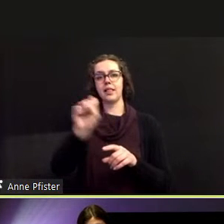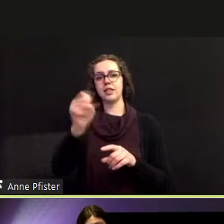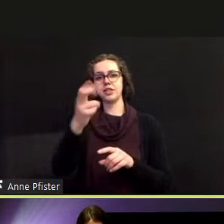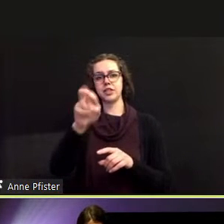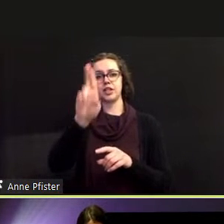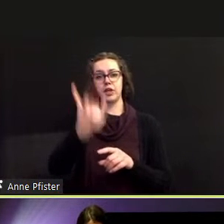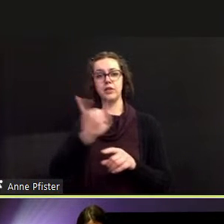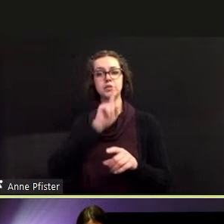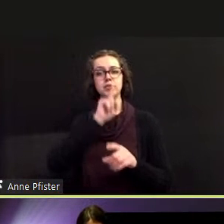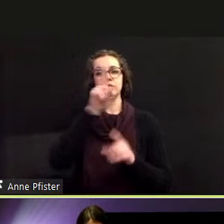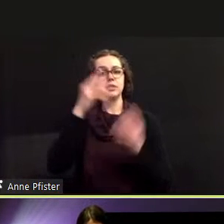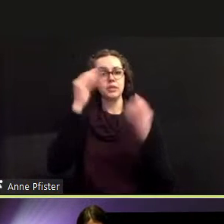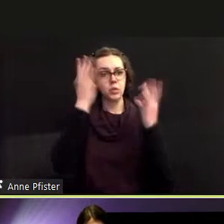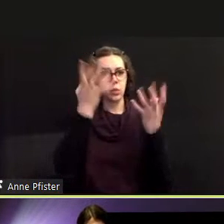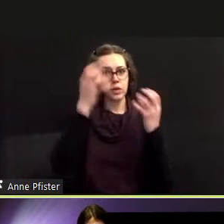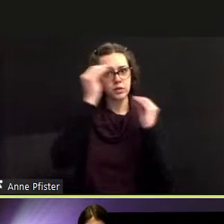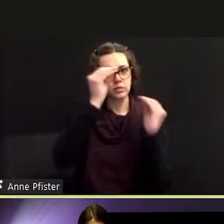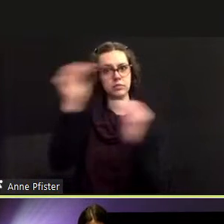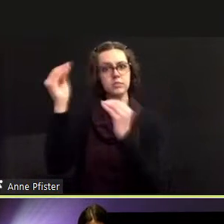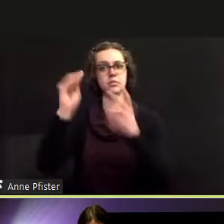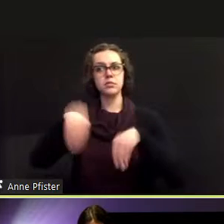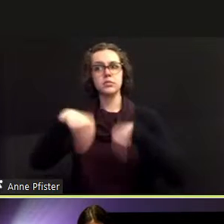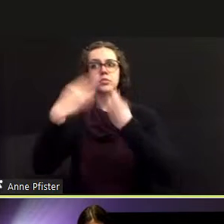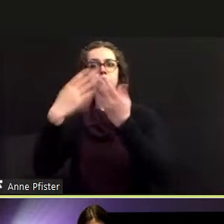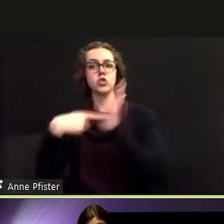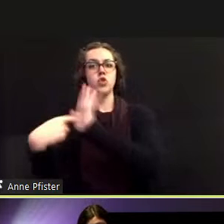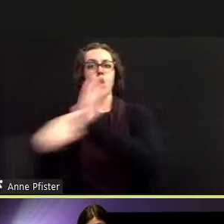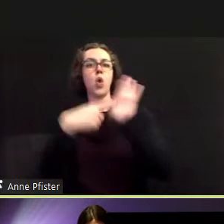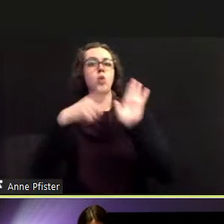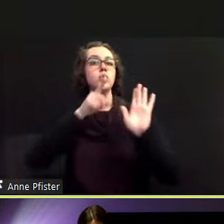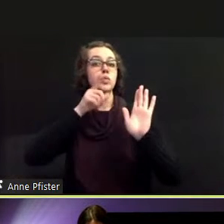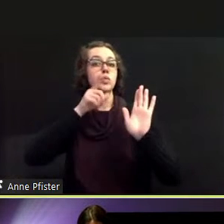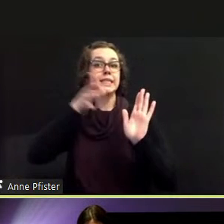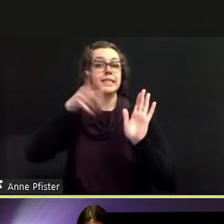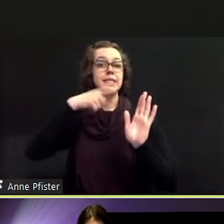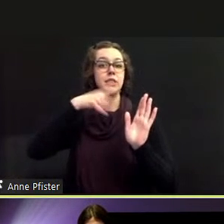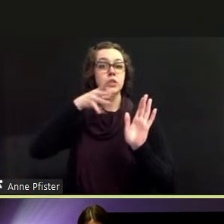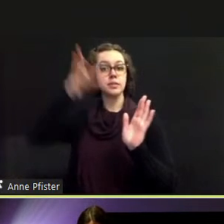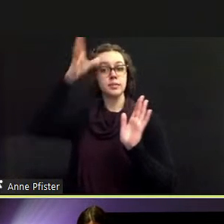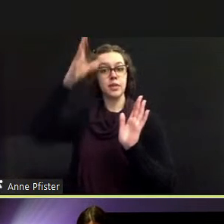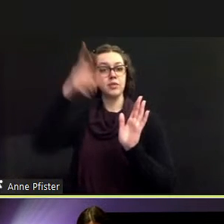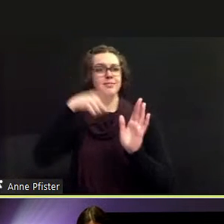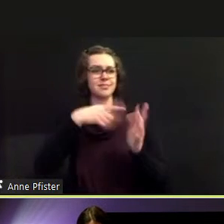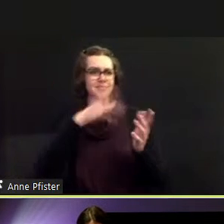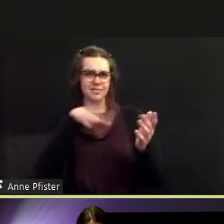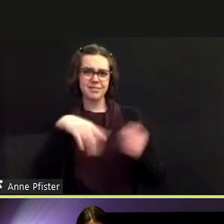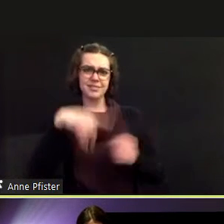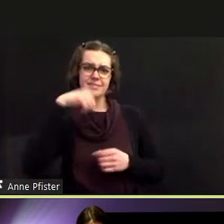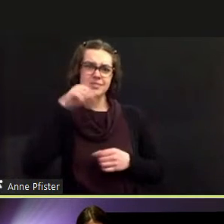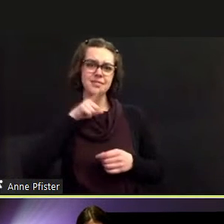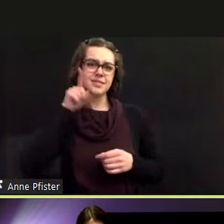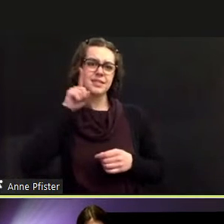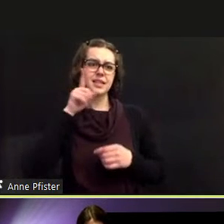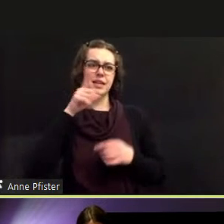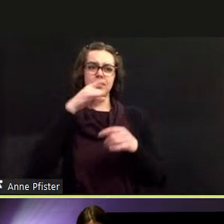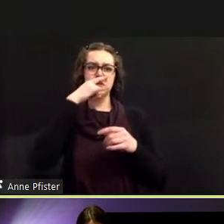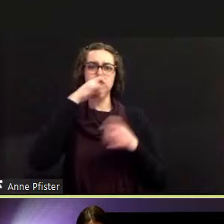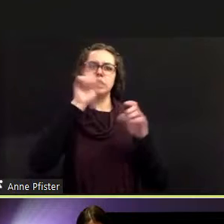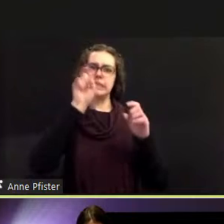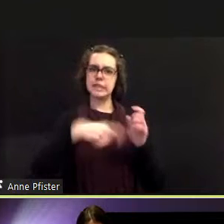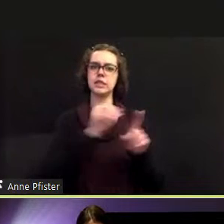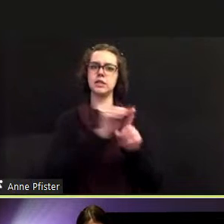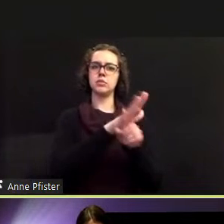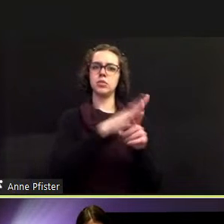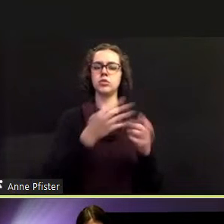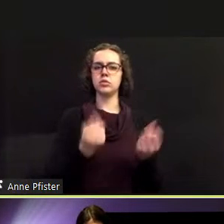the vital importance of providing deaf children access to accessible sign language use. An important path toward redressing the injustice of